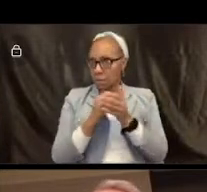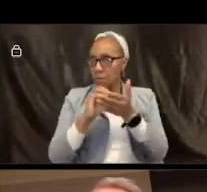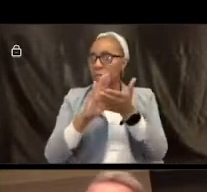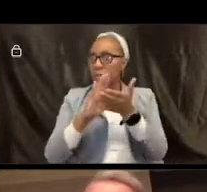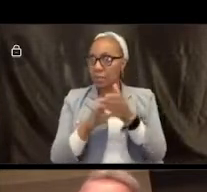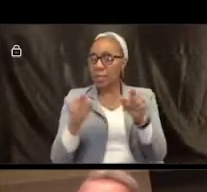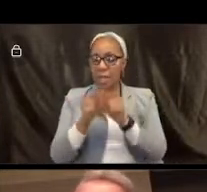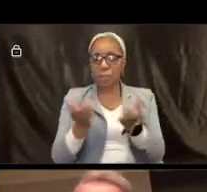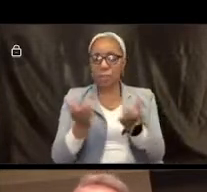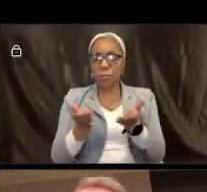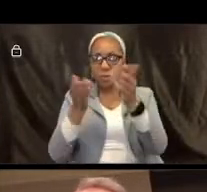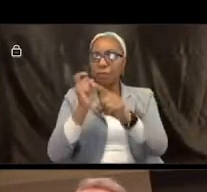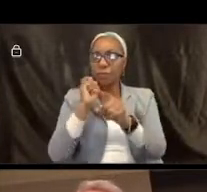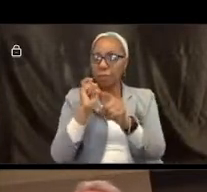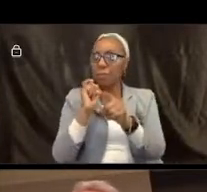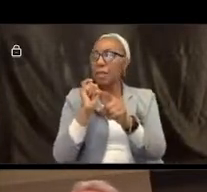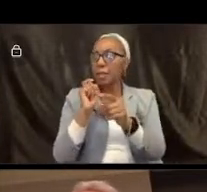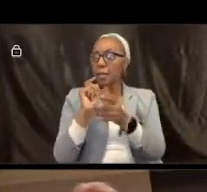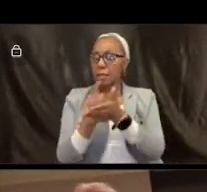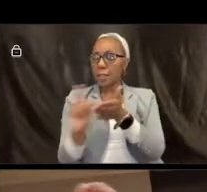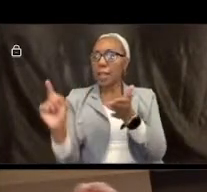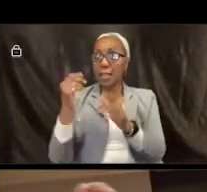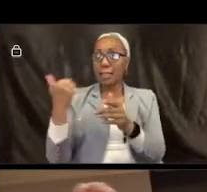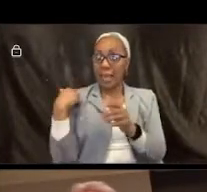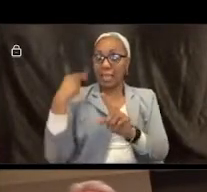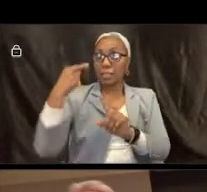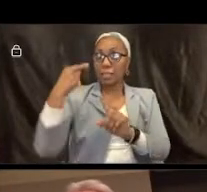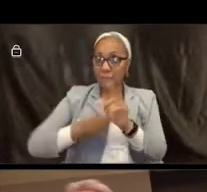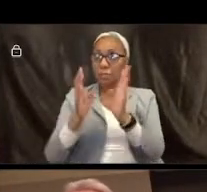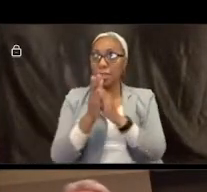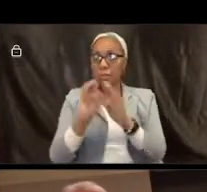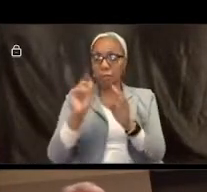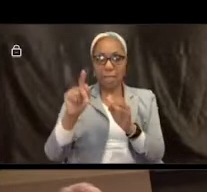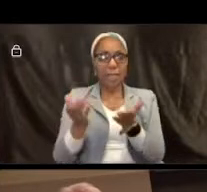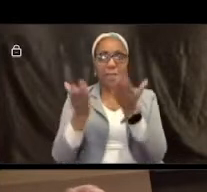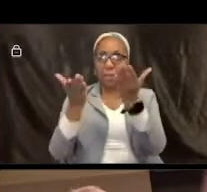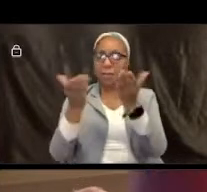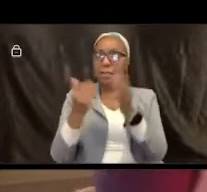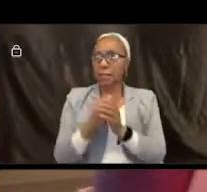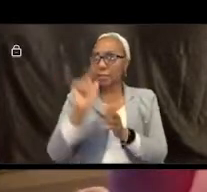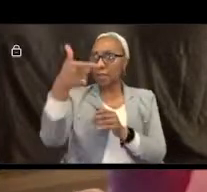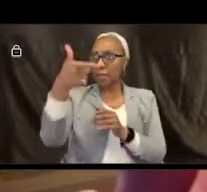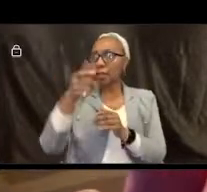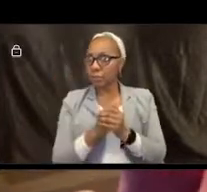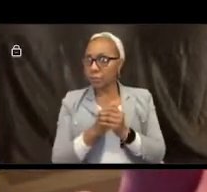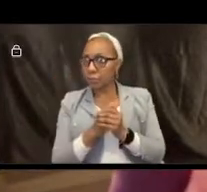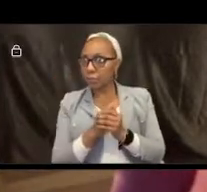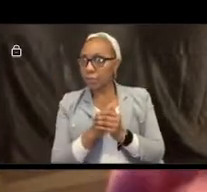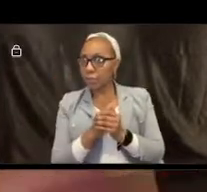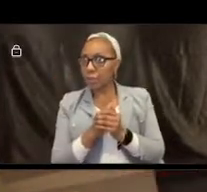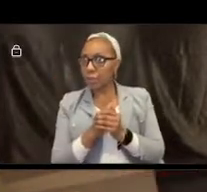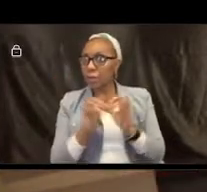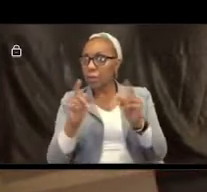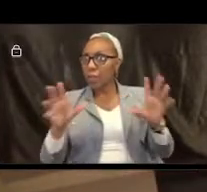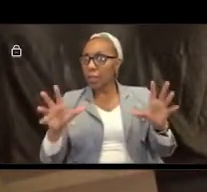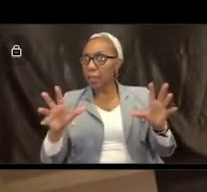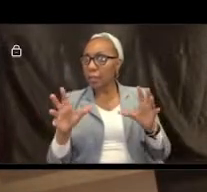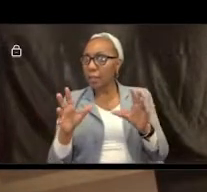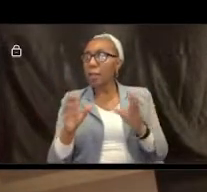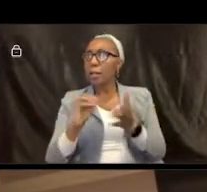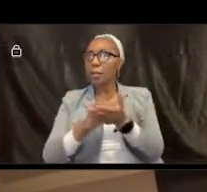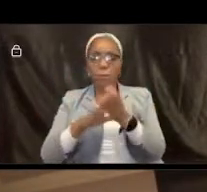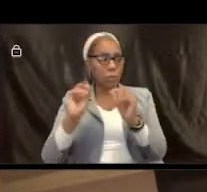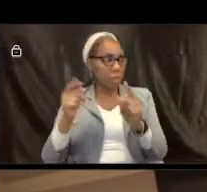as presented from last month's meeting. Second. Moved and seconded that the minutes be accepted. Let's have the roll